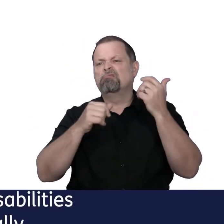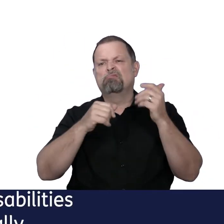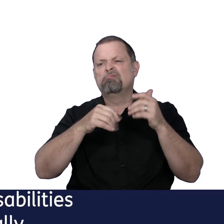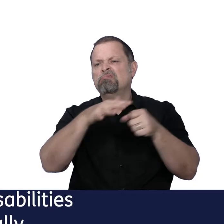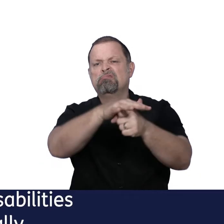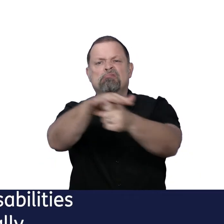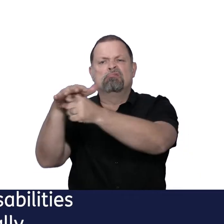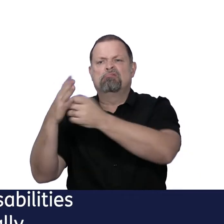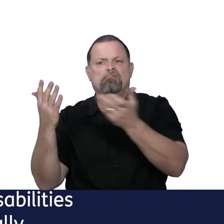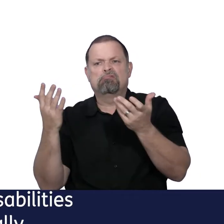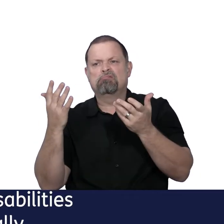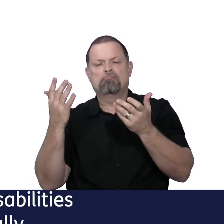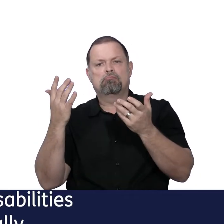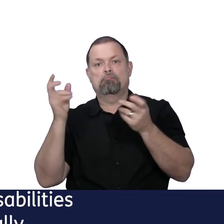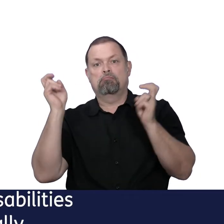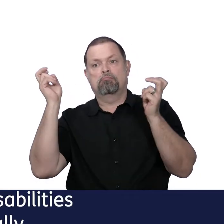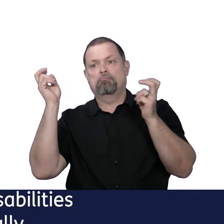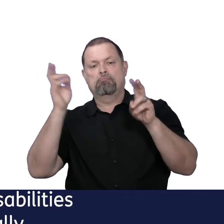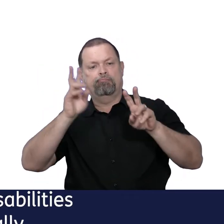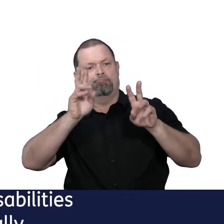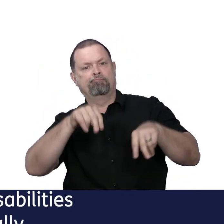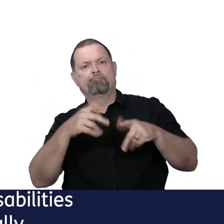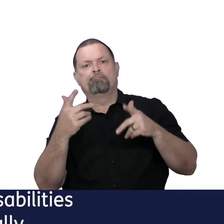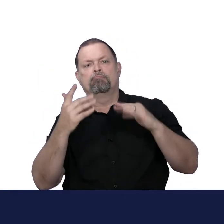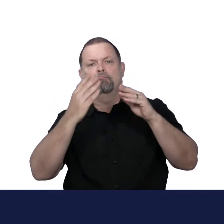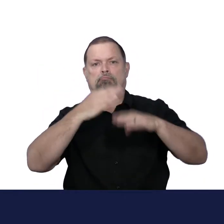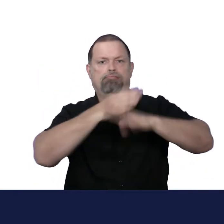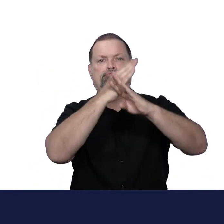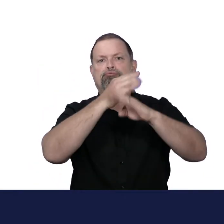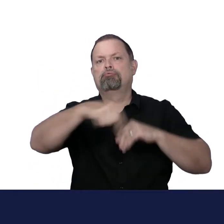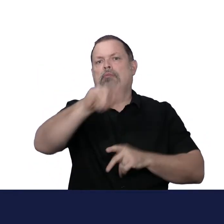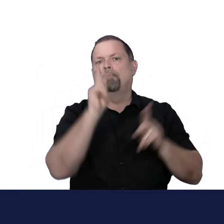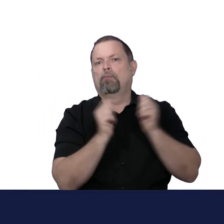not treating people with disabilities and deaf people equally.